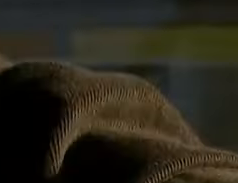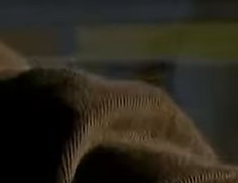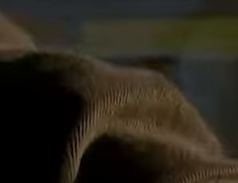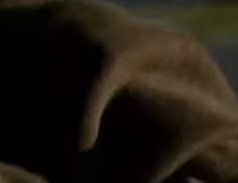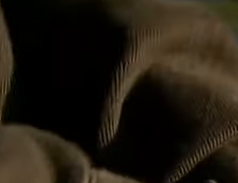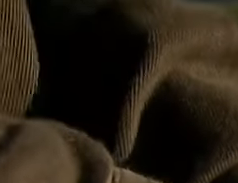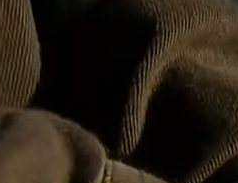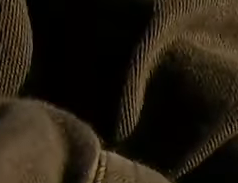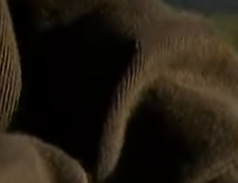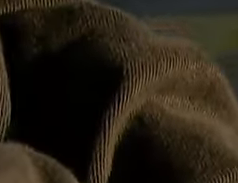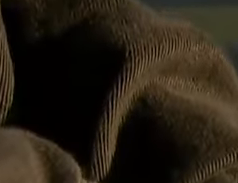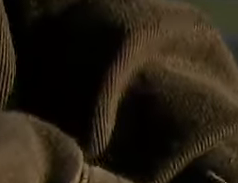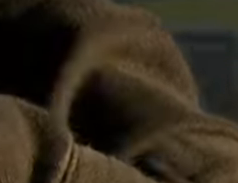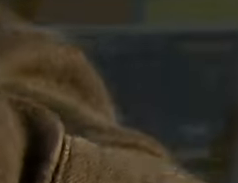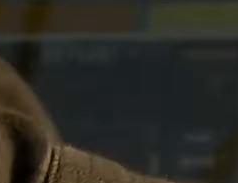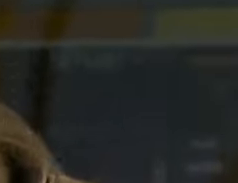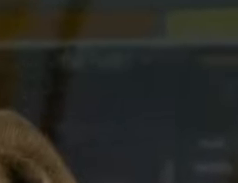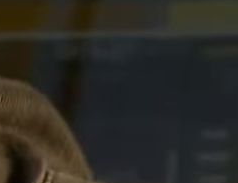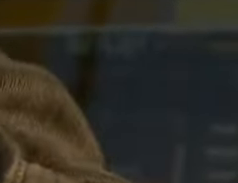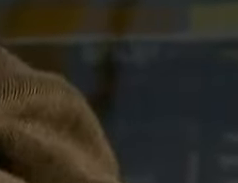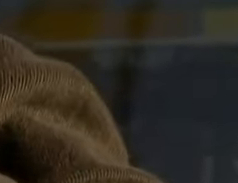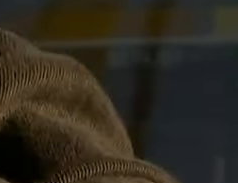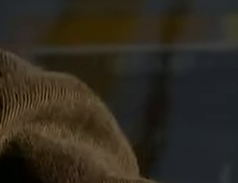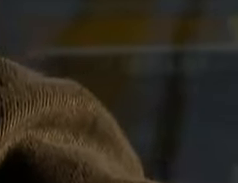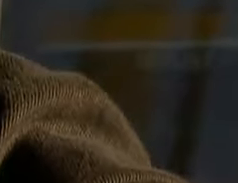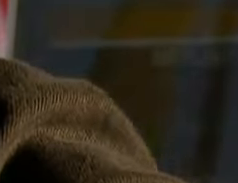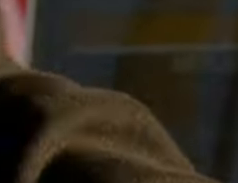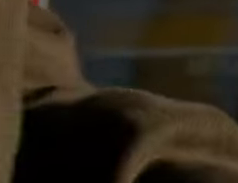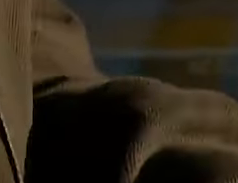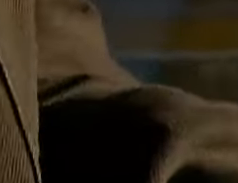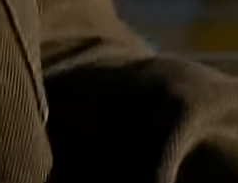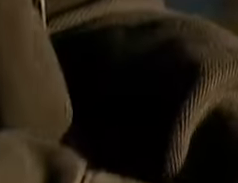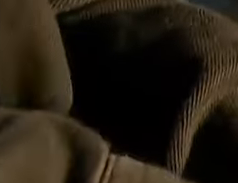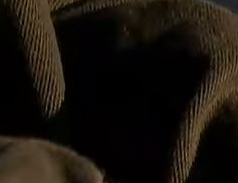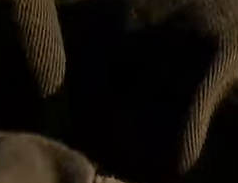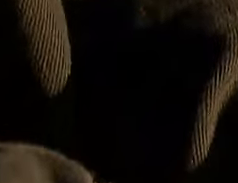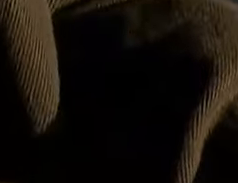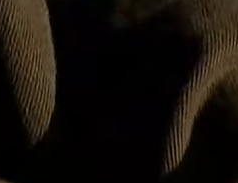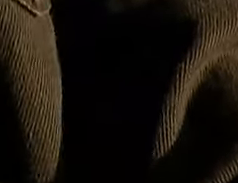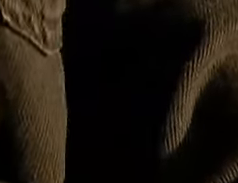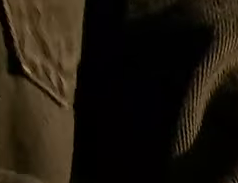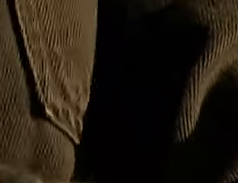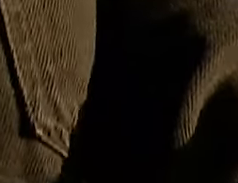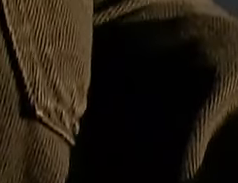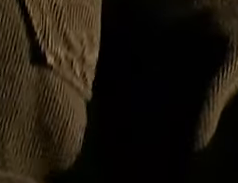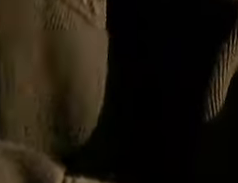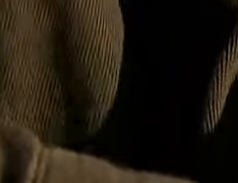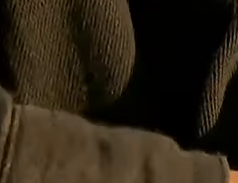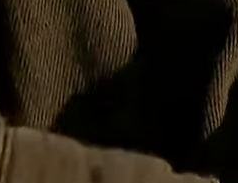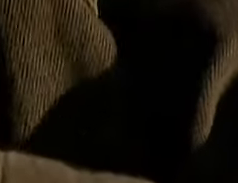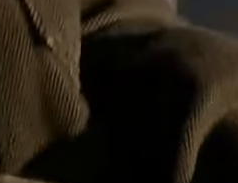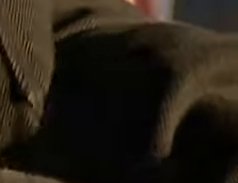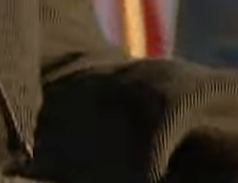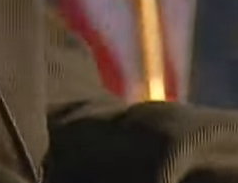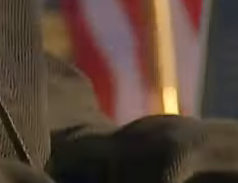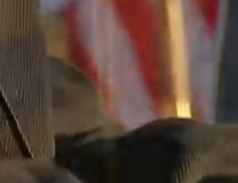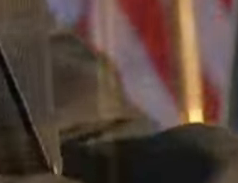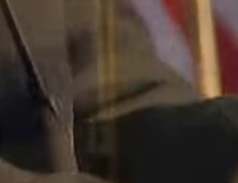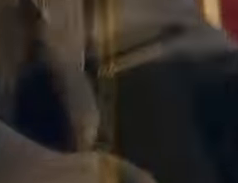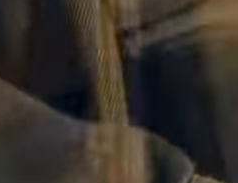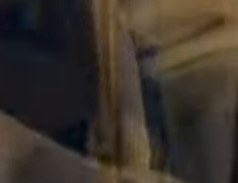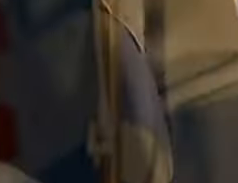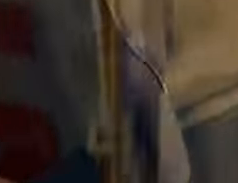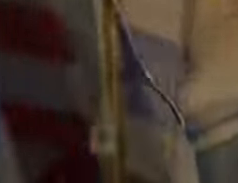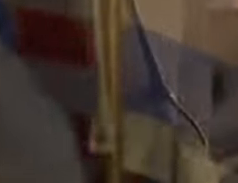chayalim safe. And sounds back home, and it will never happen again. So let's pray all of us